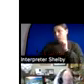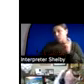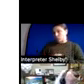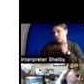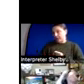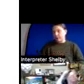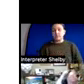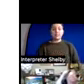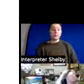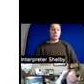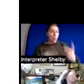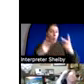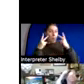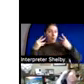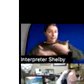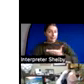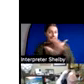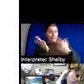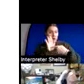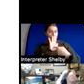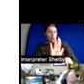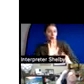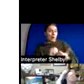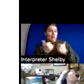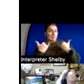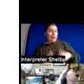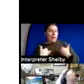watch this and me show you how we play